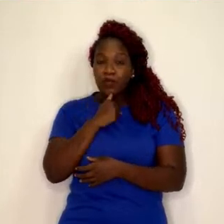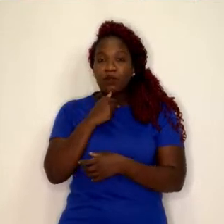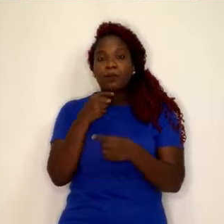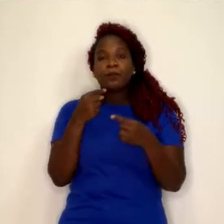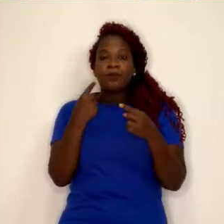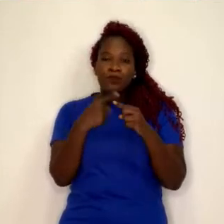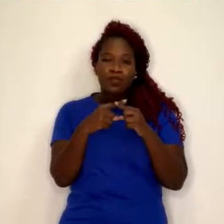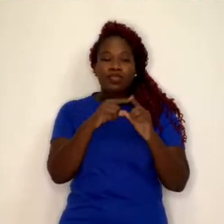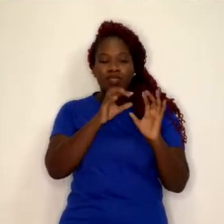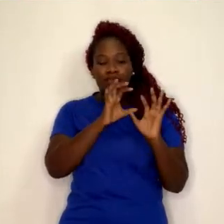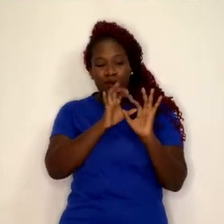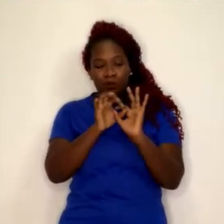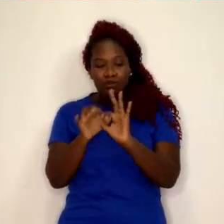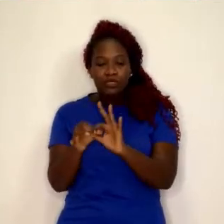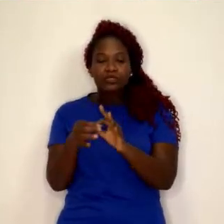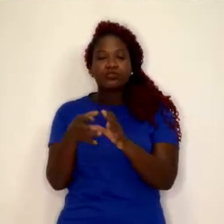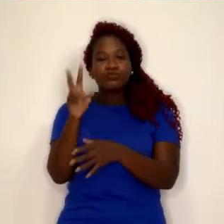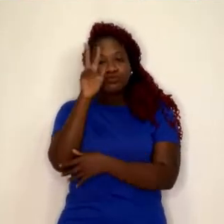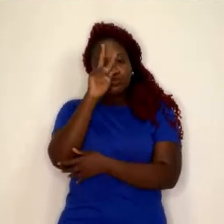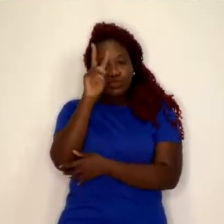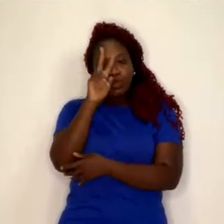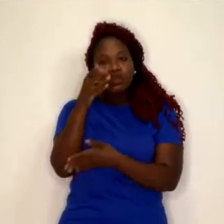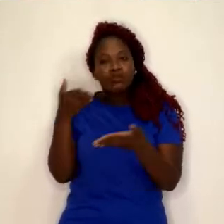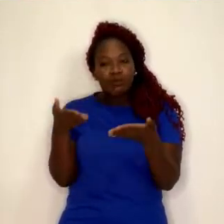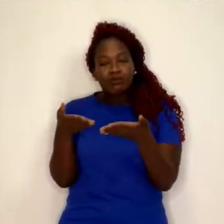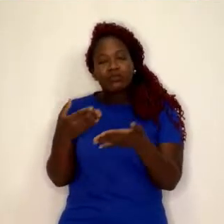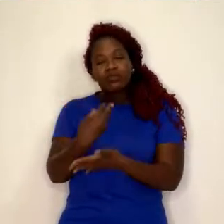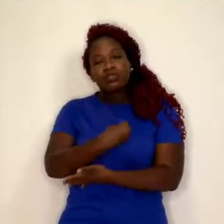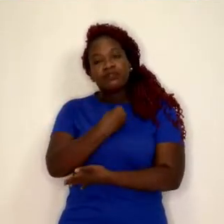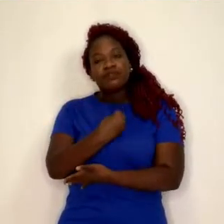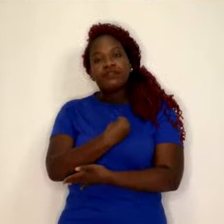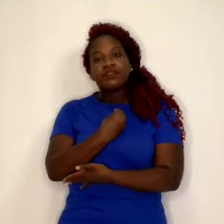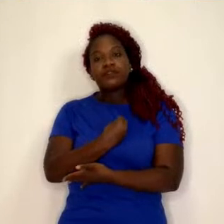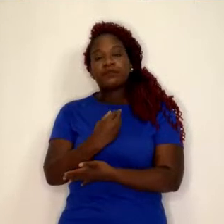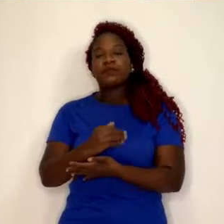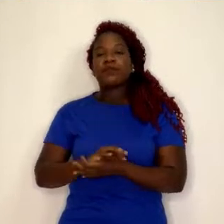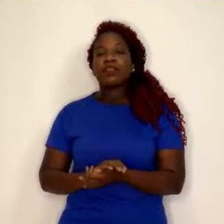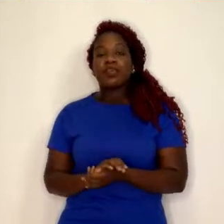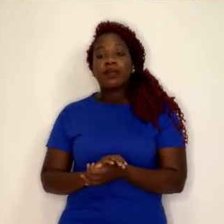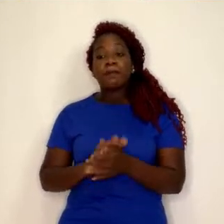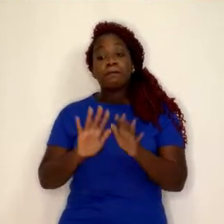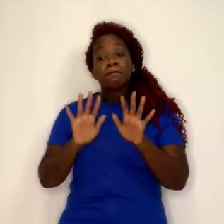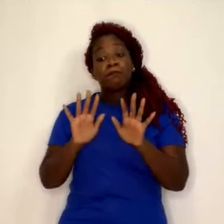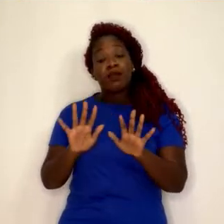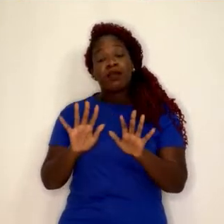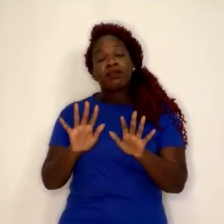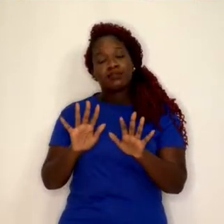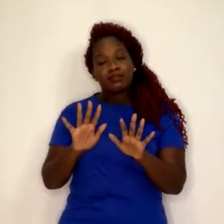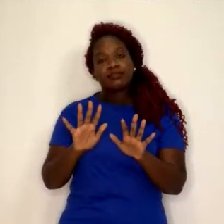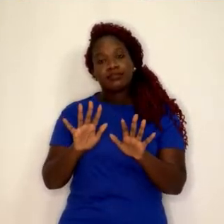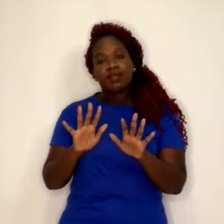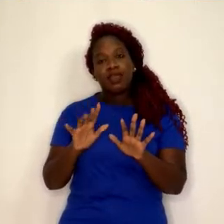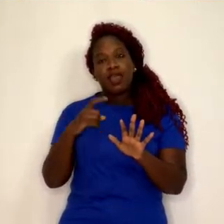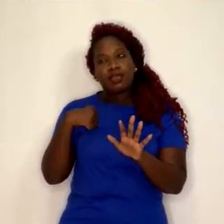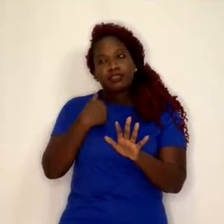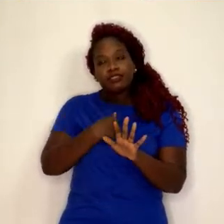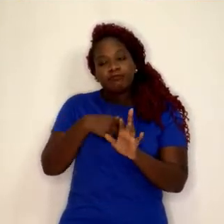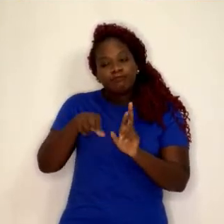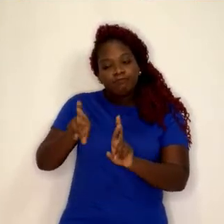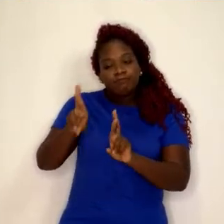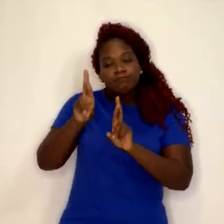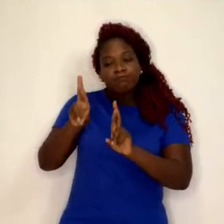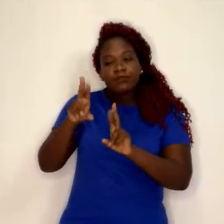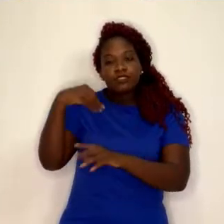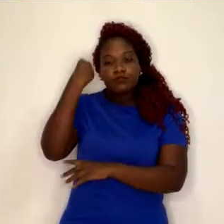from happening in light of this historical moment that we also are enduring. But there has been, and we have